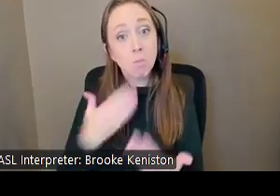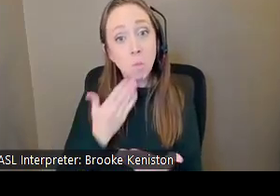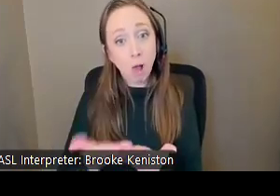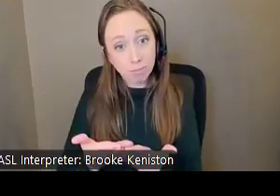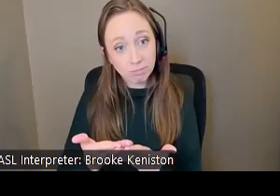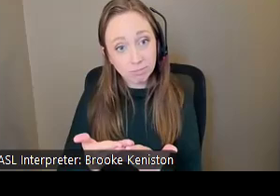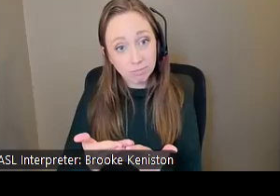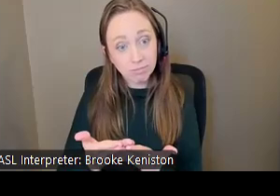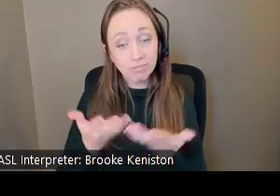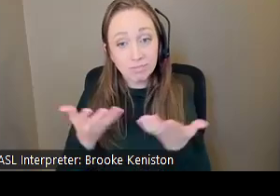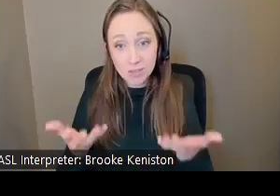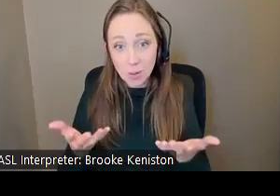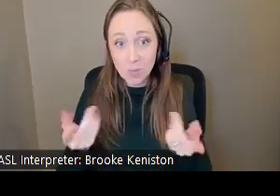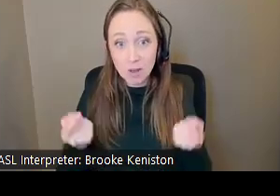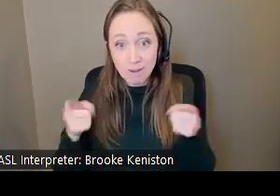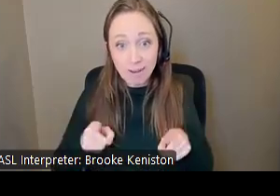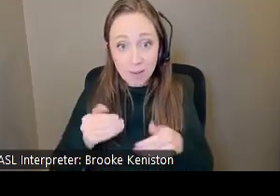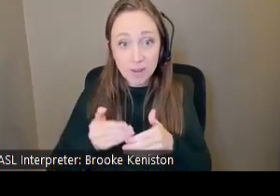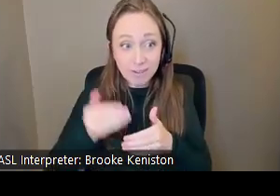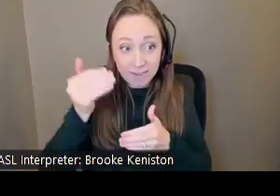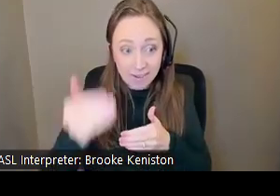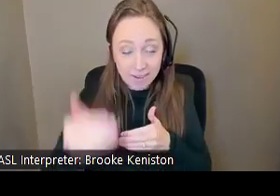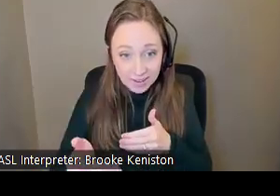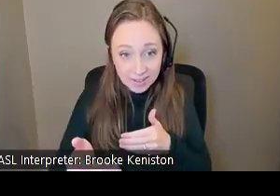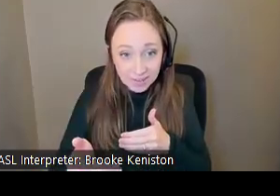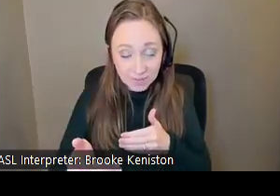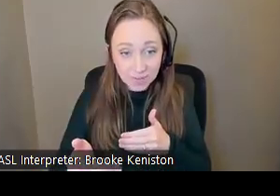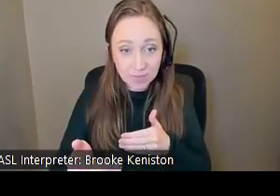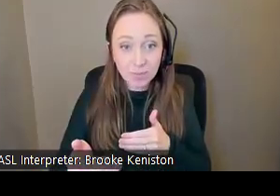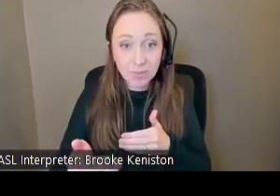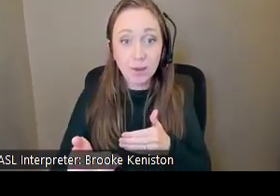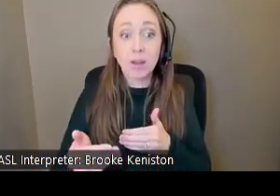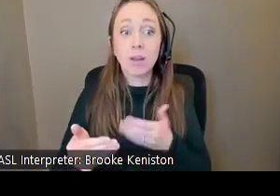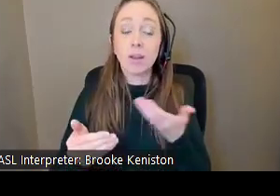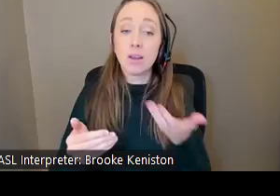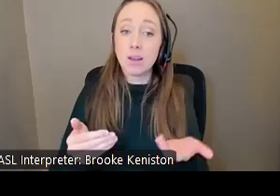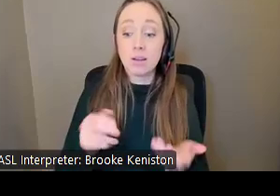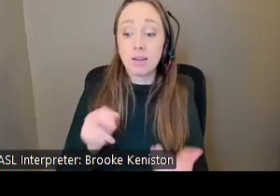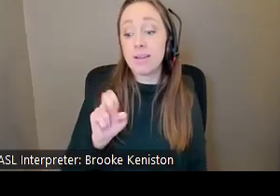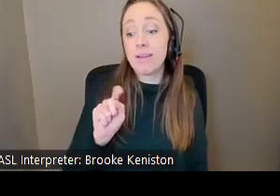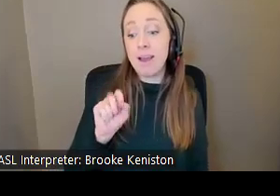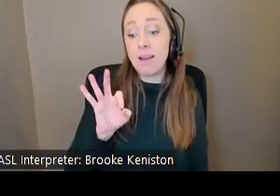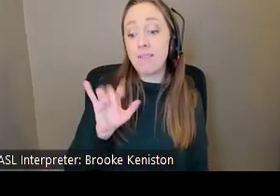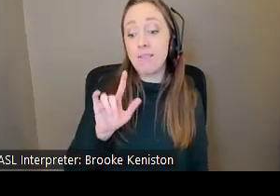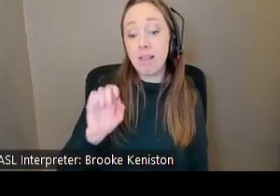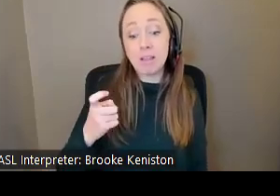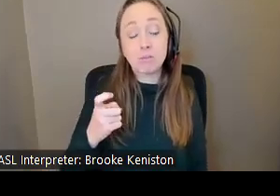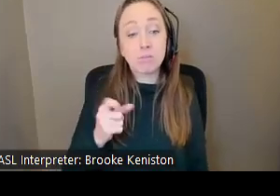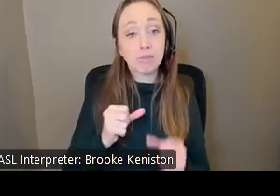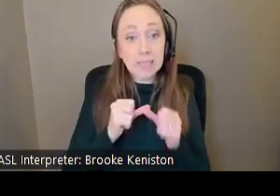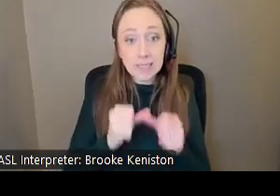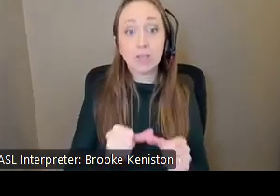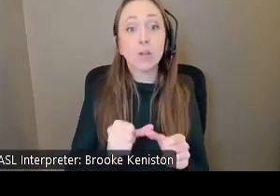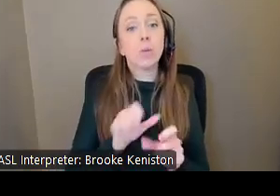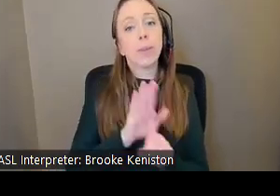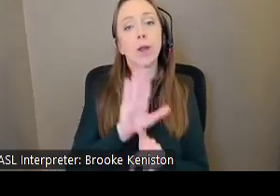continues. They were undaunted by what they did not get from Blockbuster. They went public